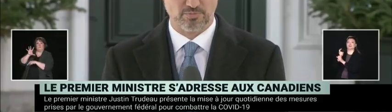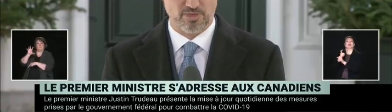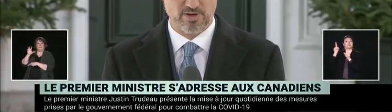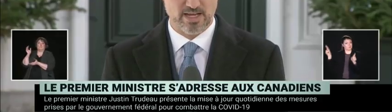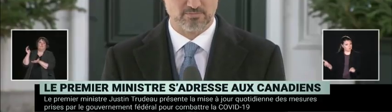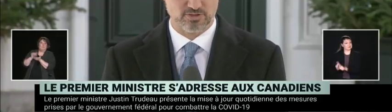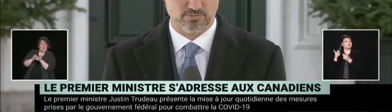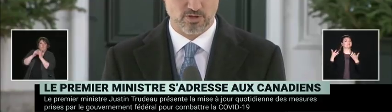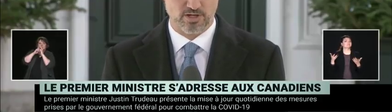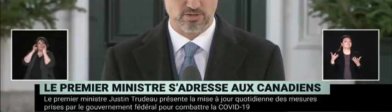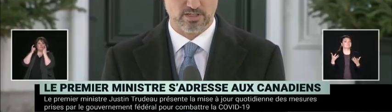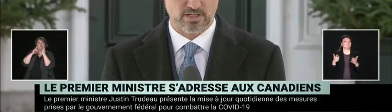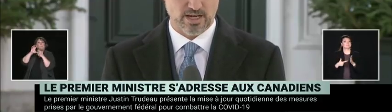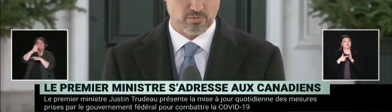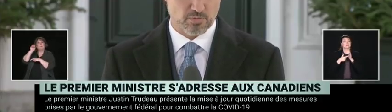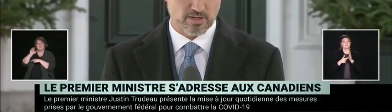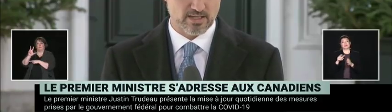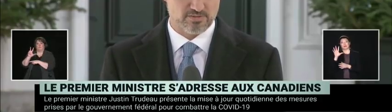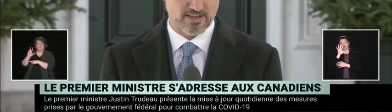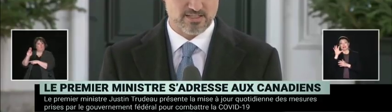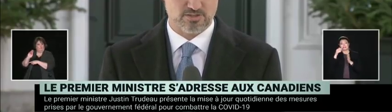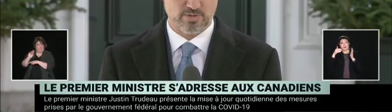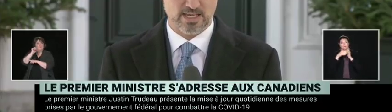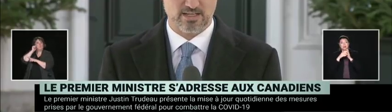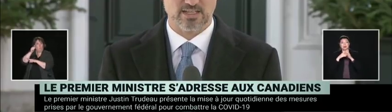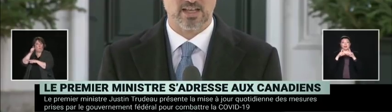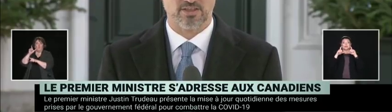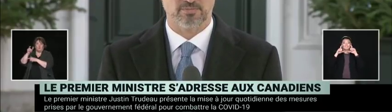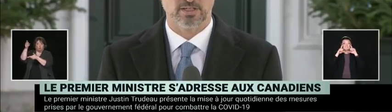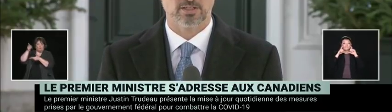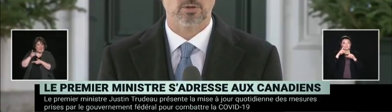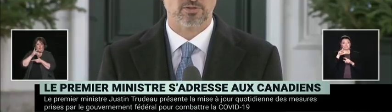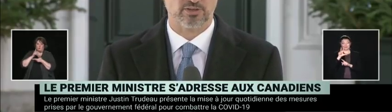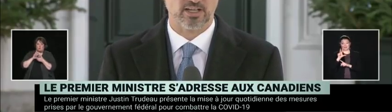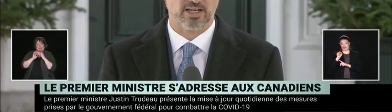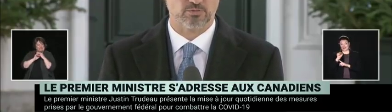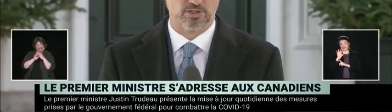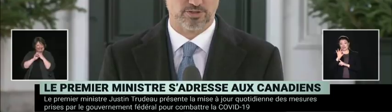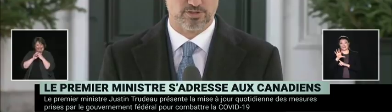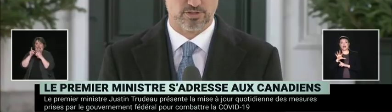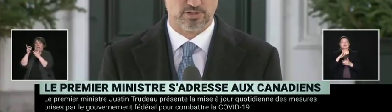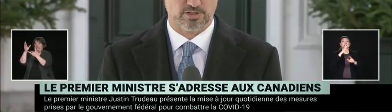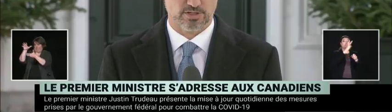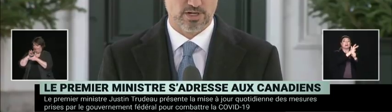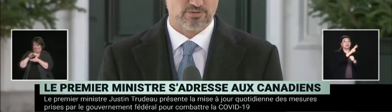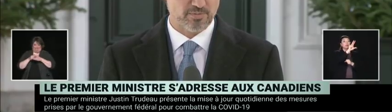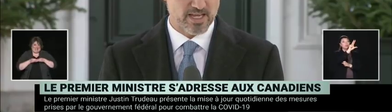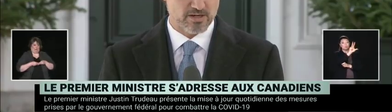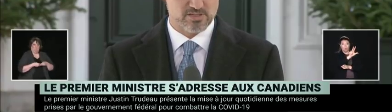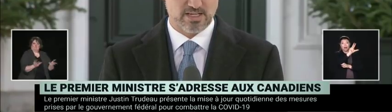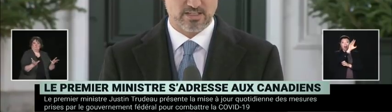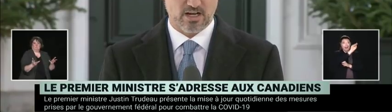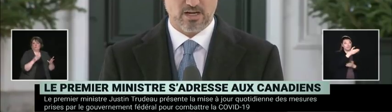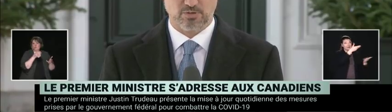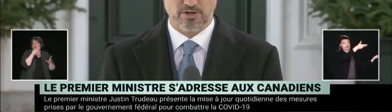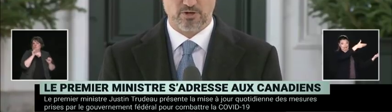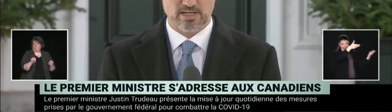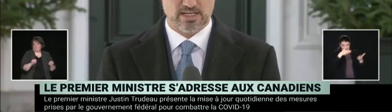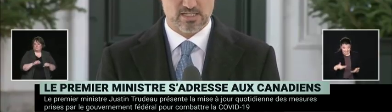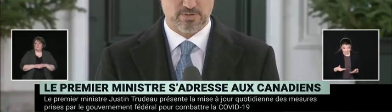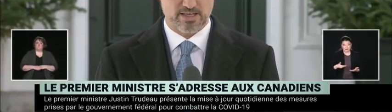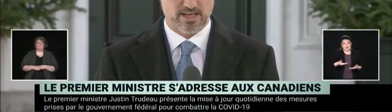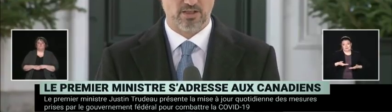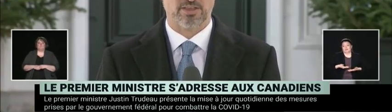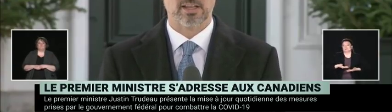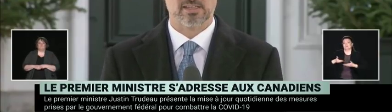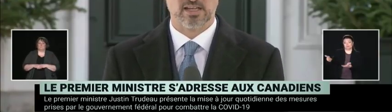masks from 3M tomorrow, and we're working as fast as we can to get them to our frontline workers. From the outset, our priority